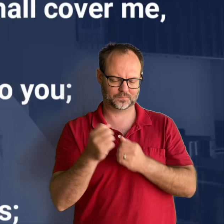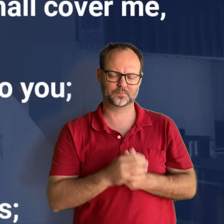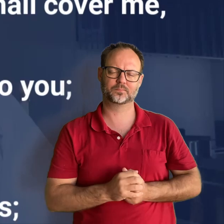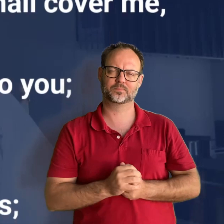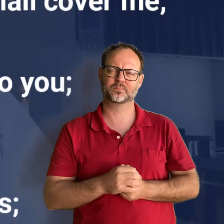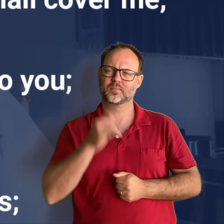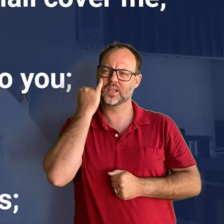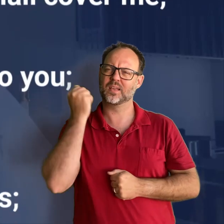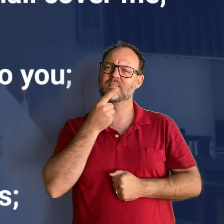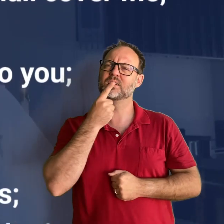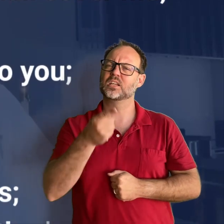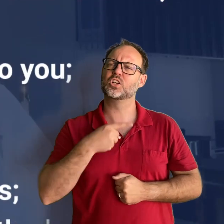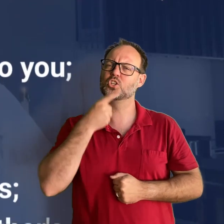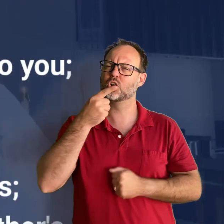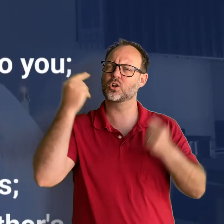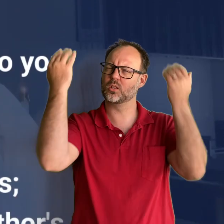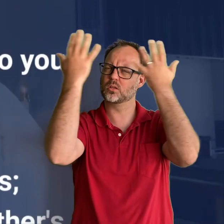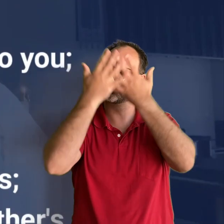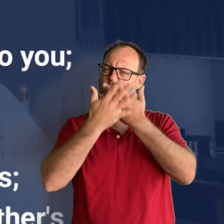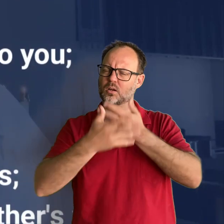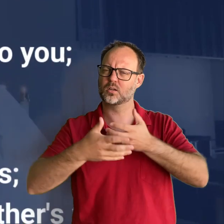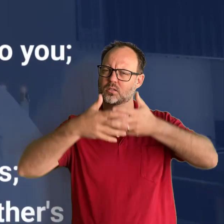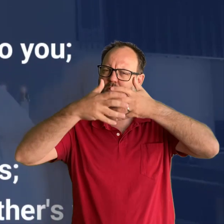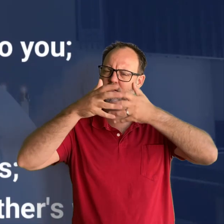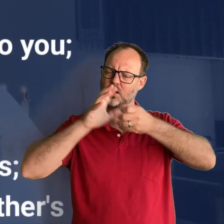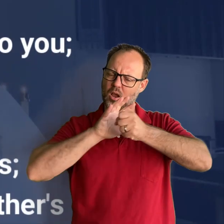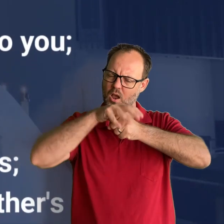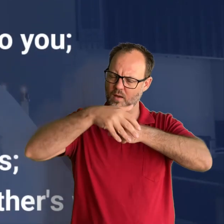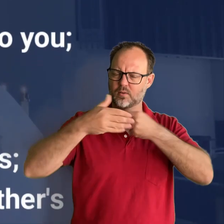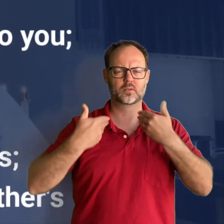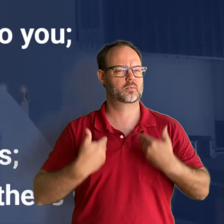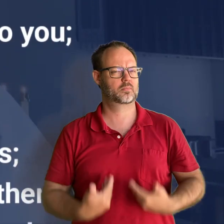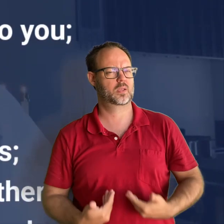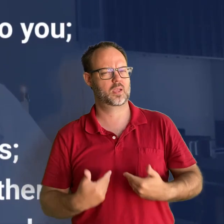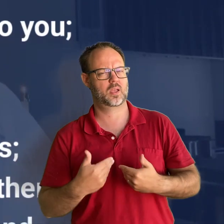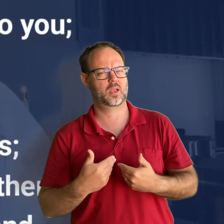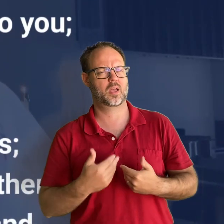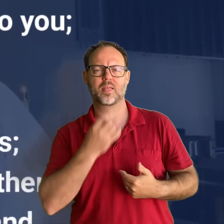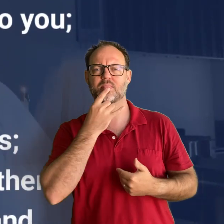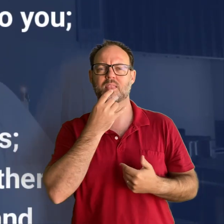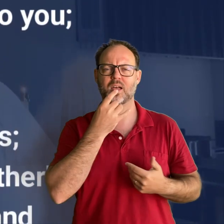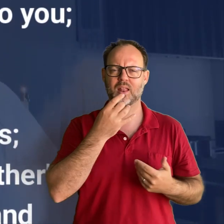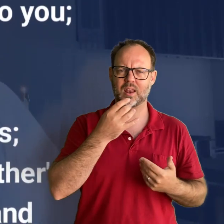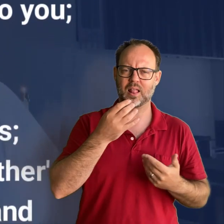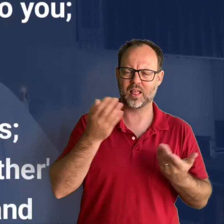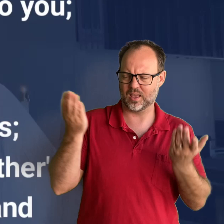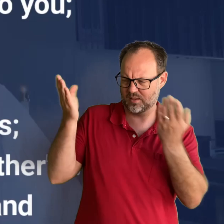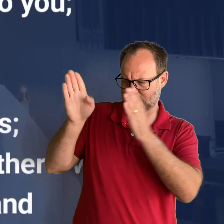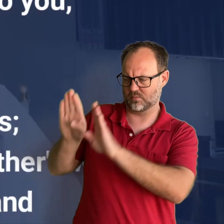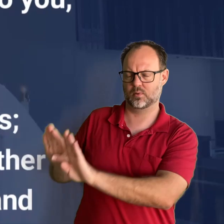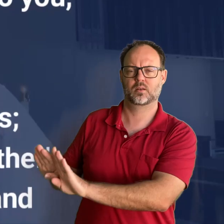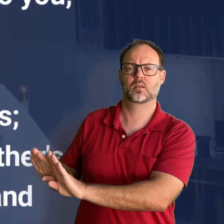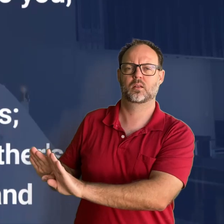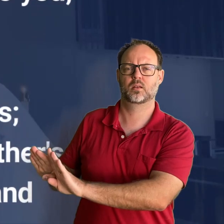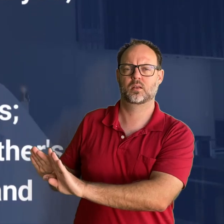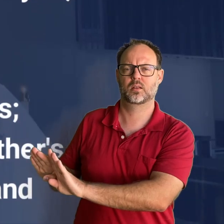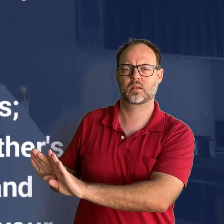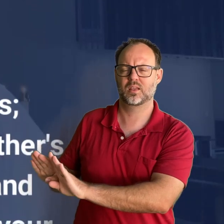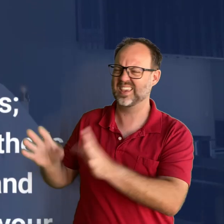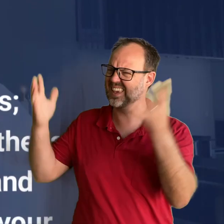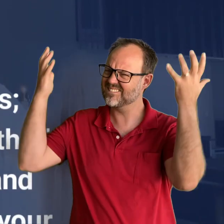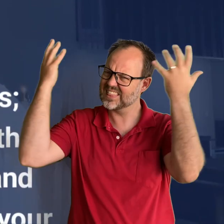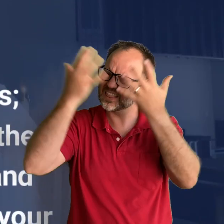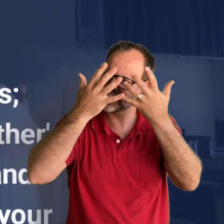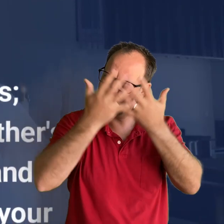say, surely the darkness shall cover me, and the light about me be night, even